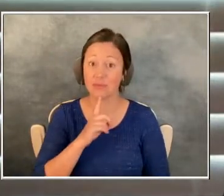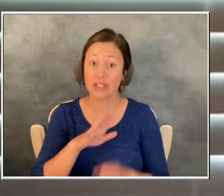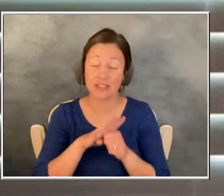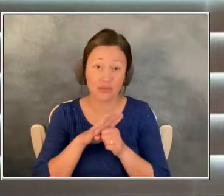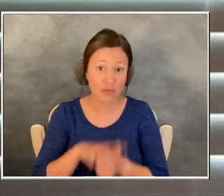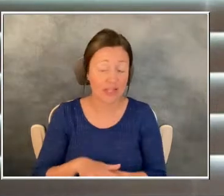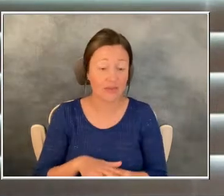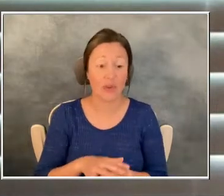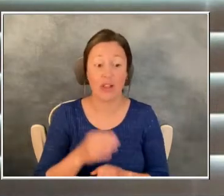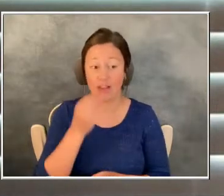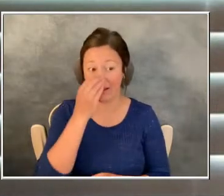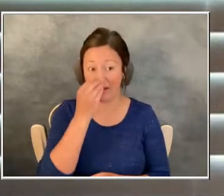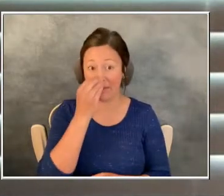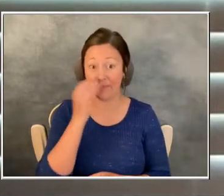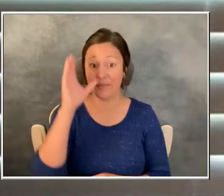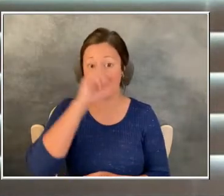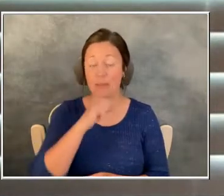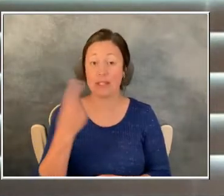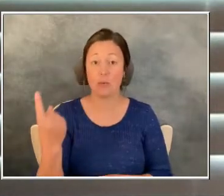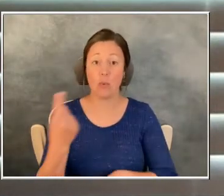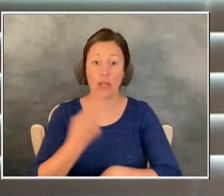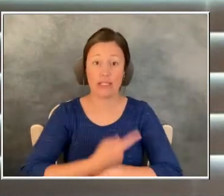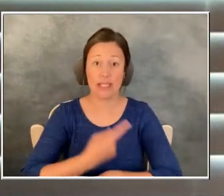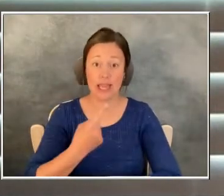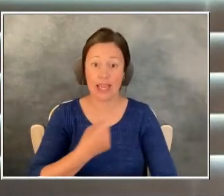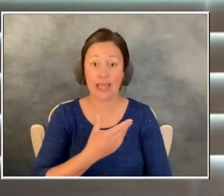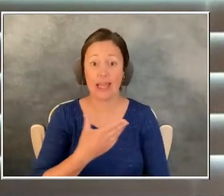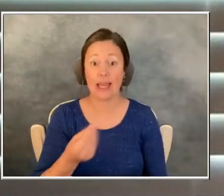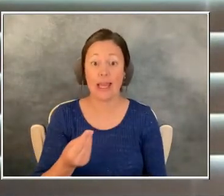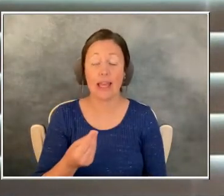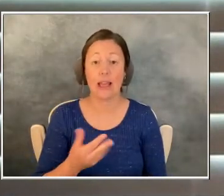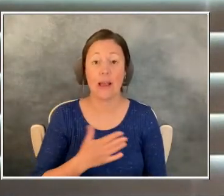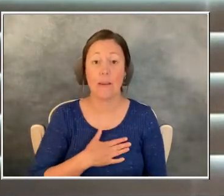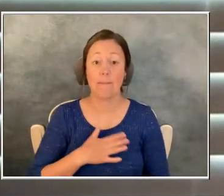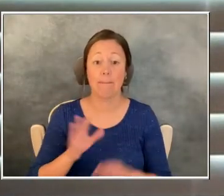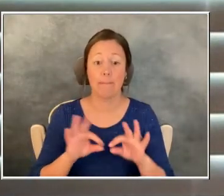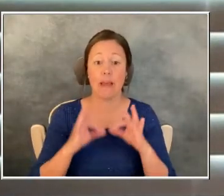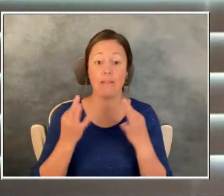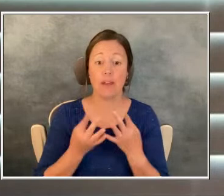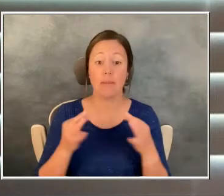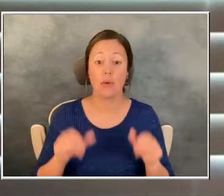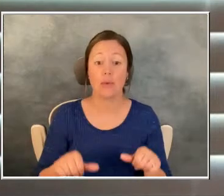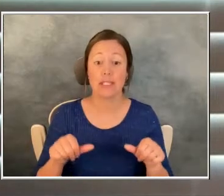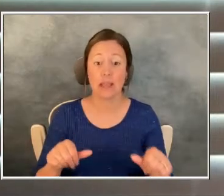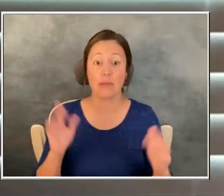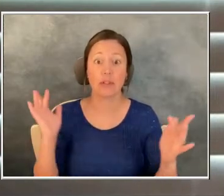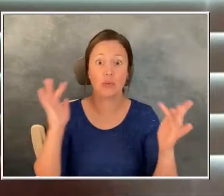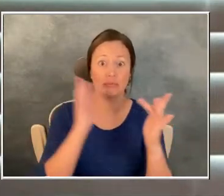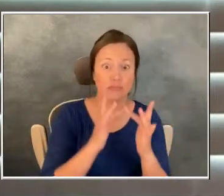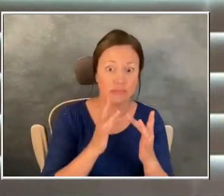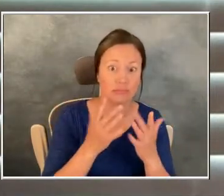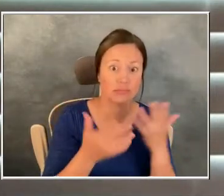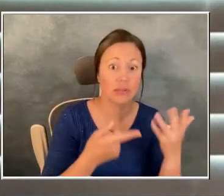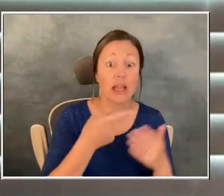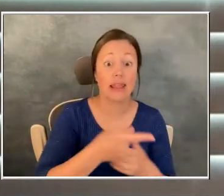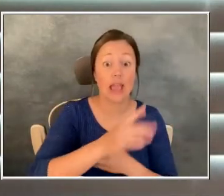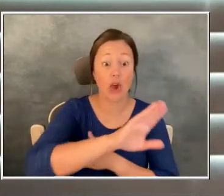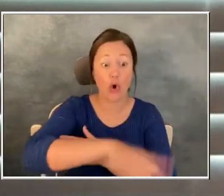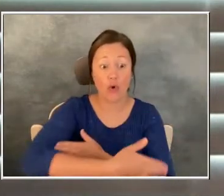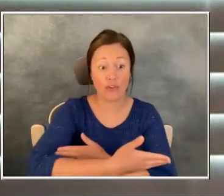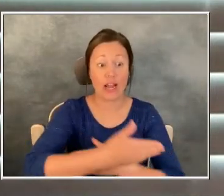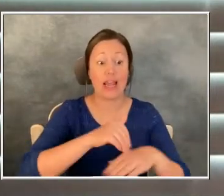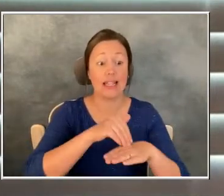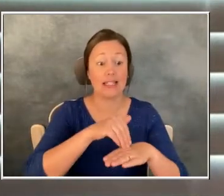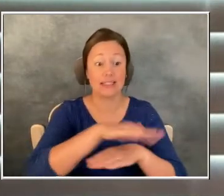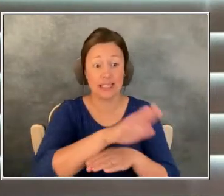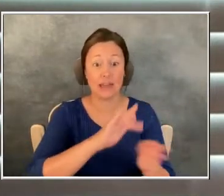stressful. I missed one day, and my family was able to get a hold of them, and they actually overnighted them to me via